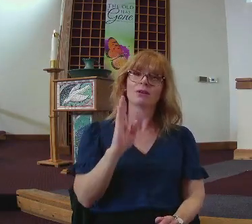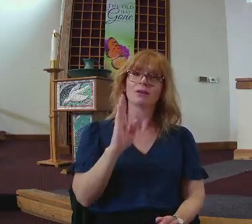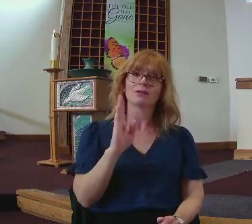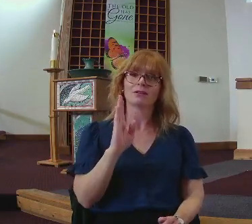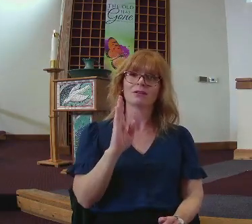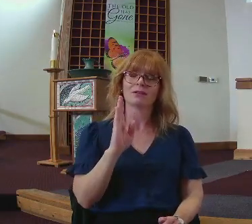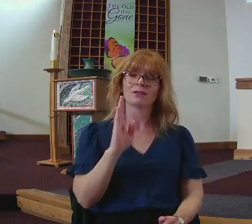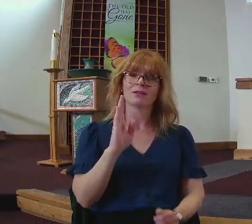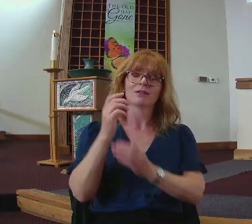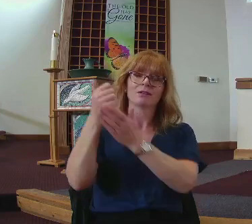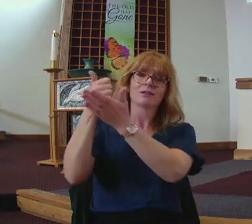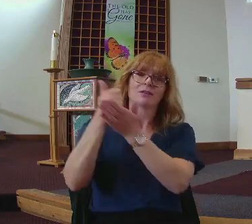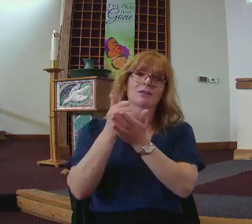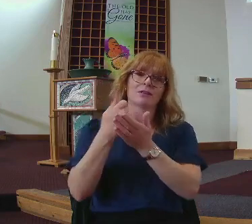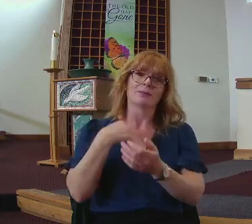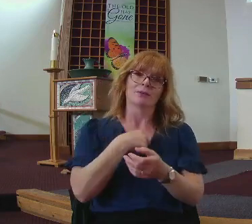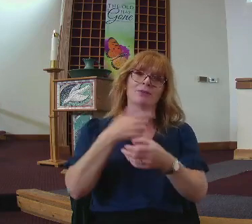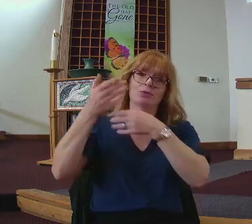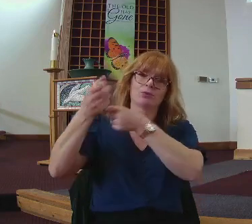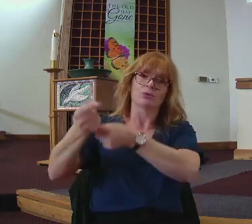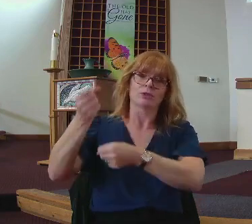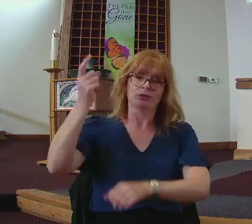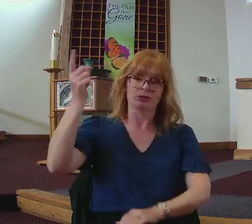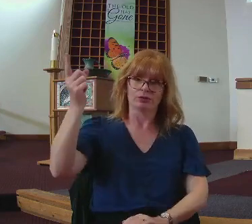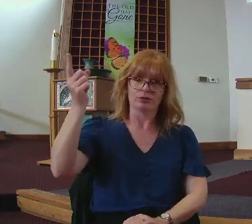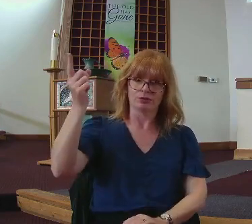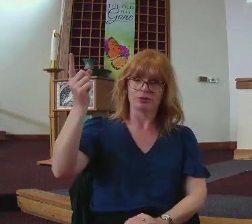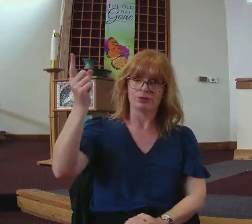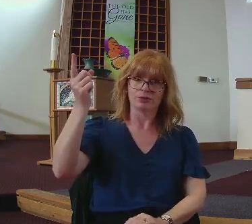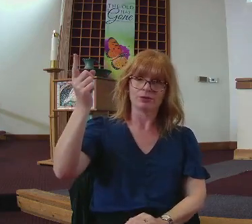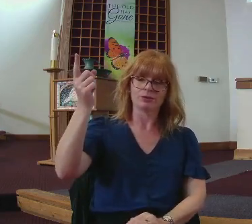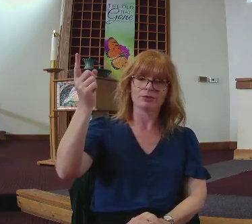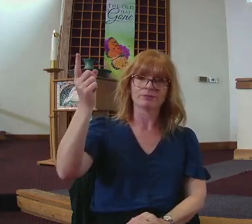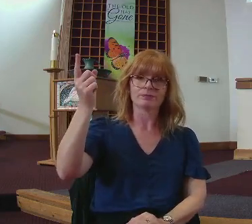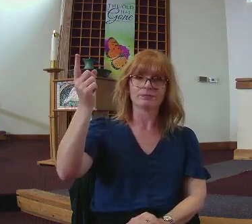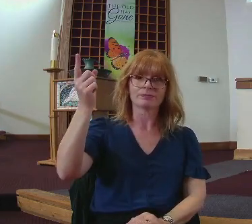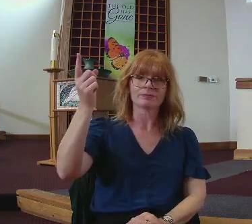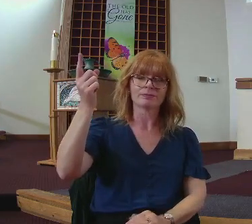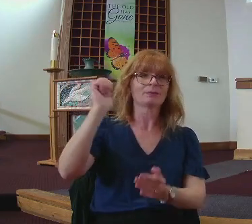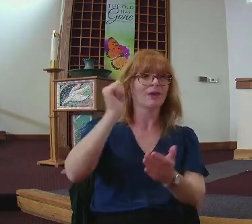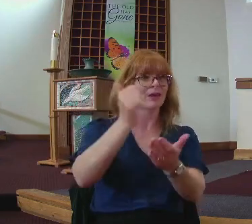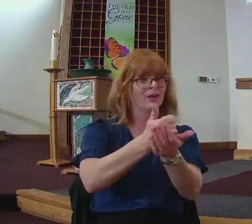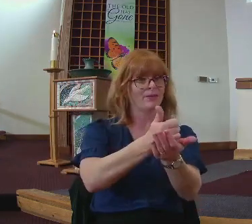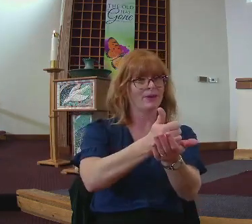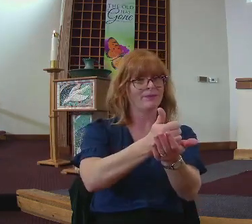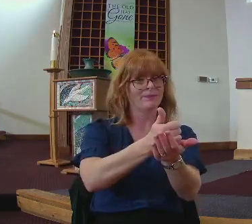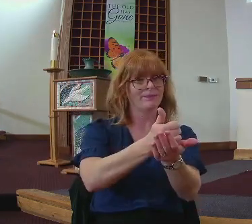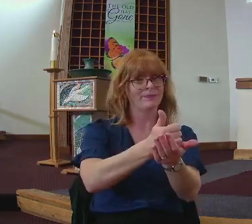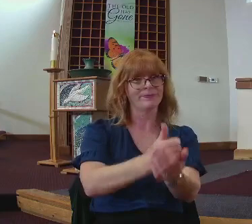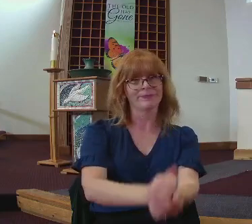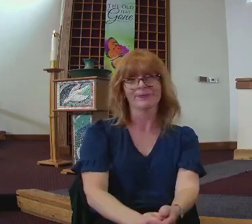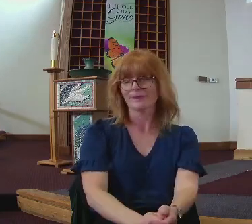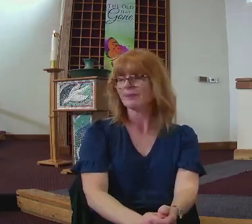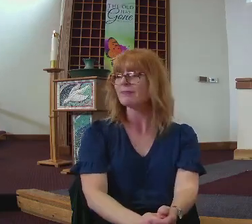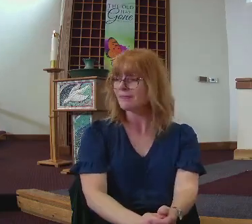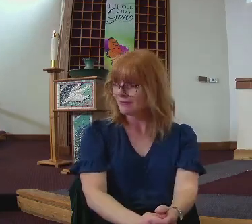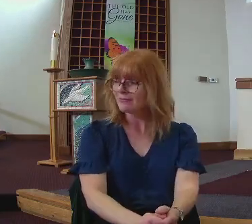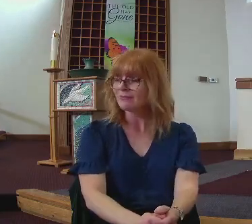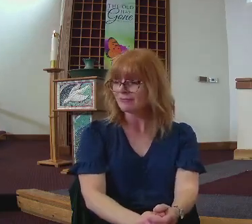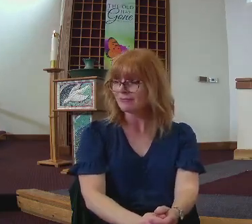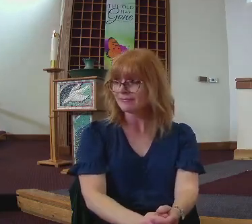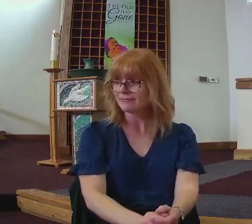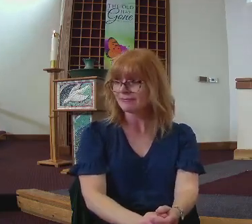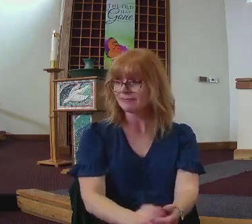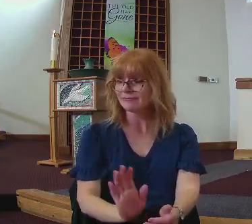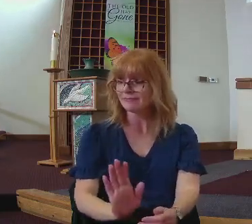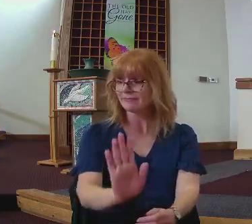you, God. Help us to trust in you. Help us to trust in you. Amen. Amen. All right. Thank you. Y'all can go